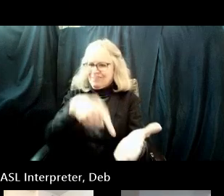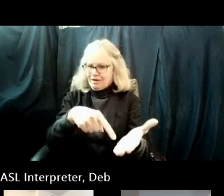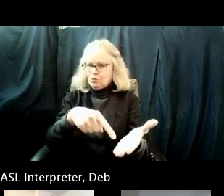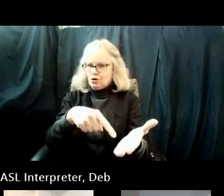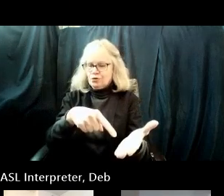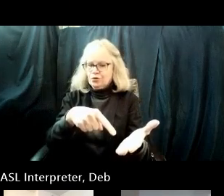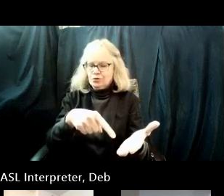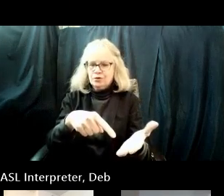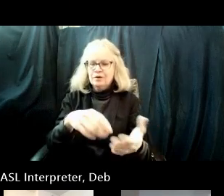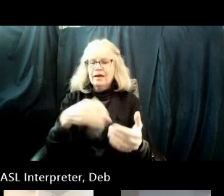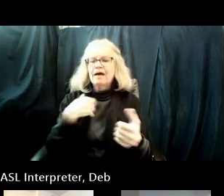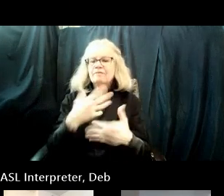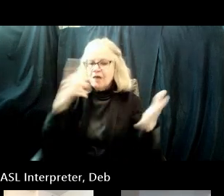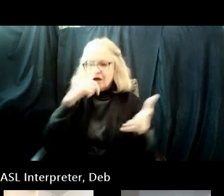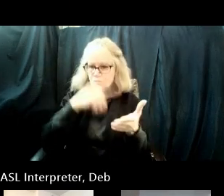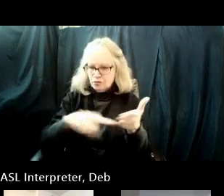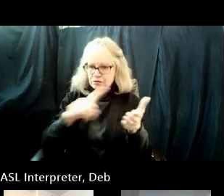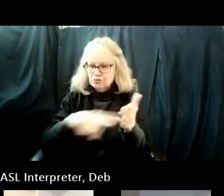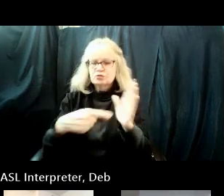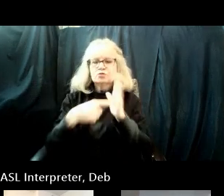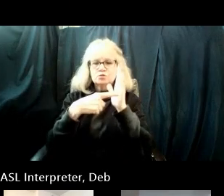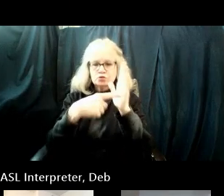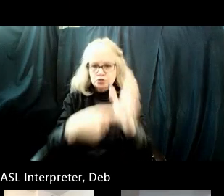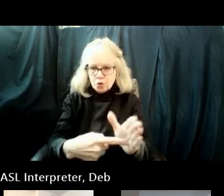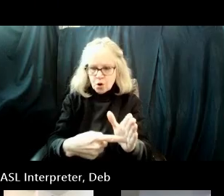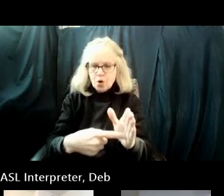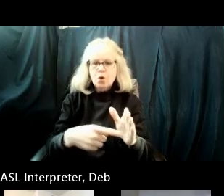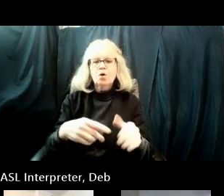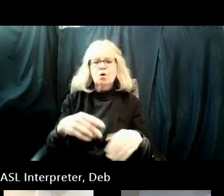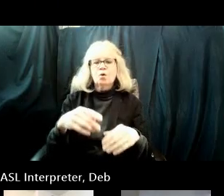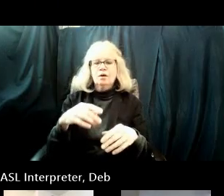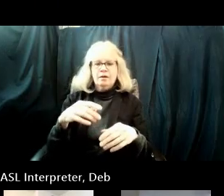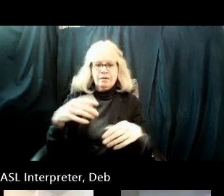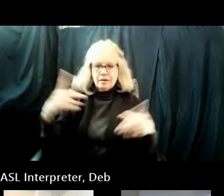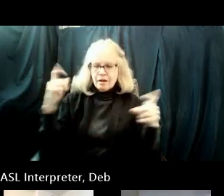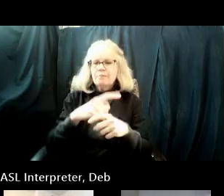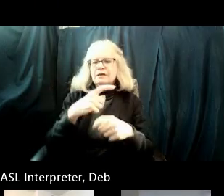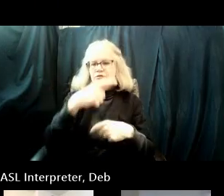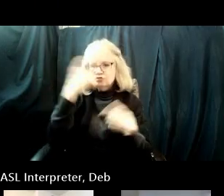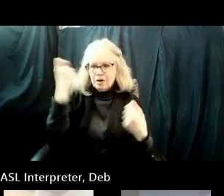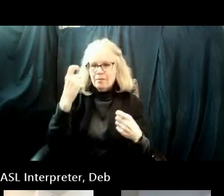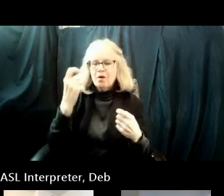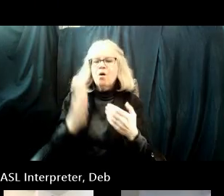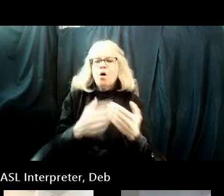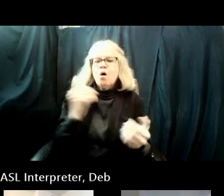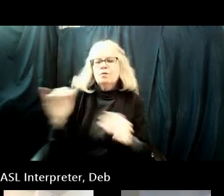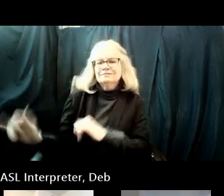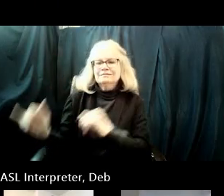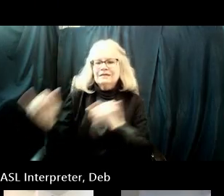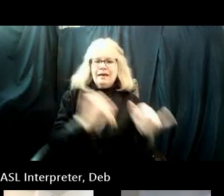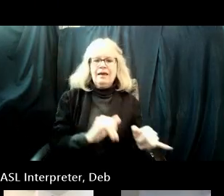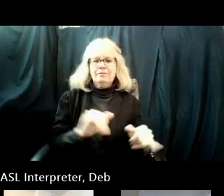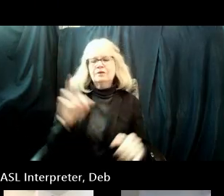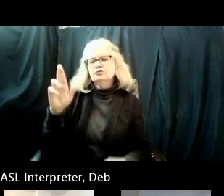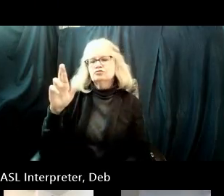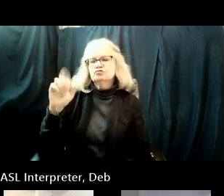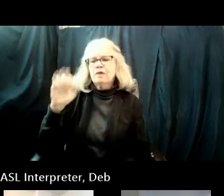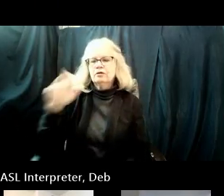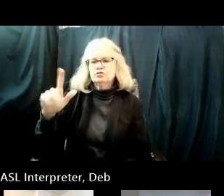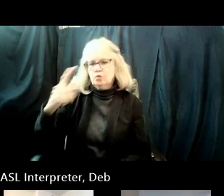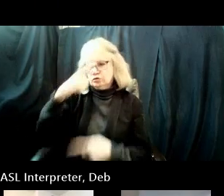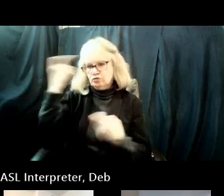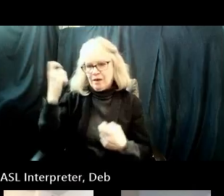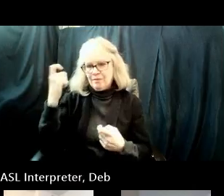extensive research to show that the symptomology of complex trauma is almost identical to racial trauma. So how do we bridge that gap here